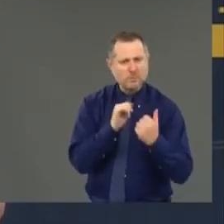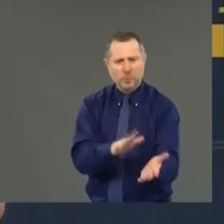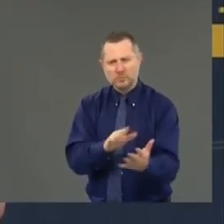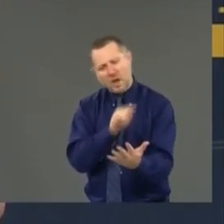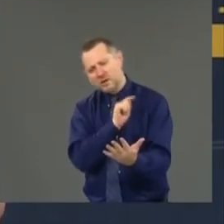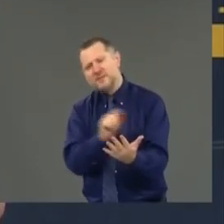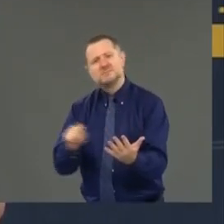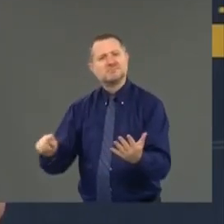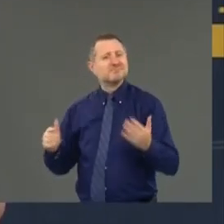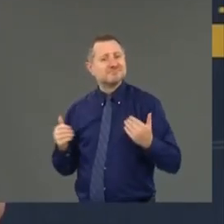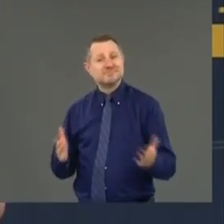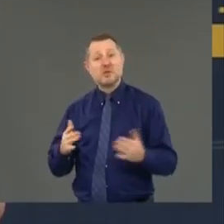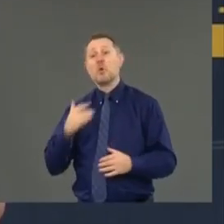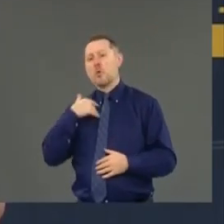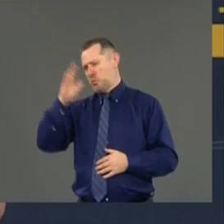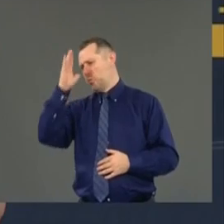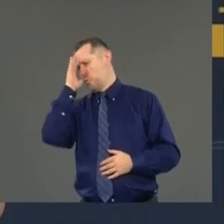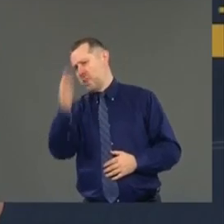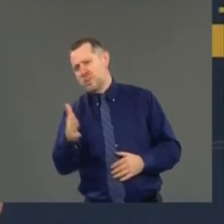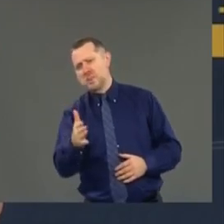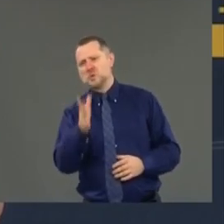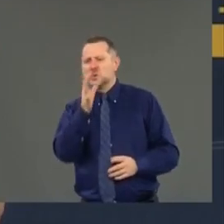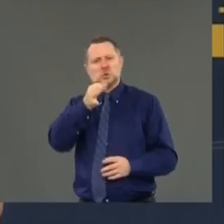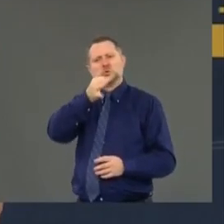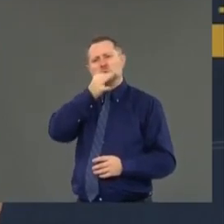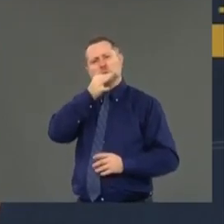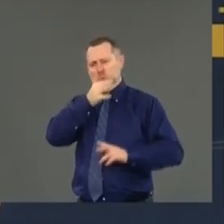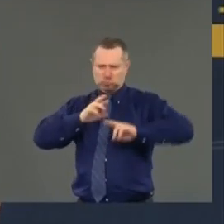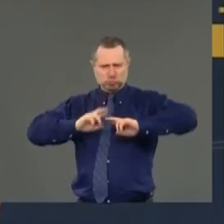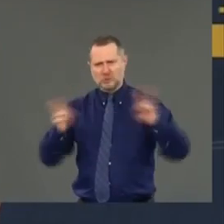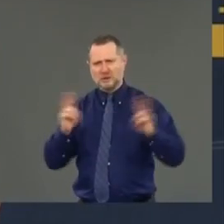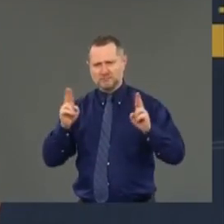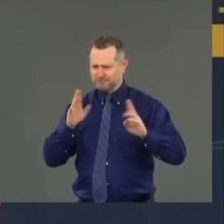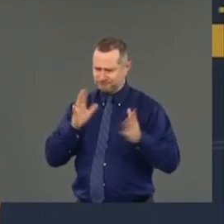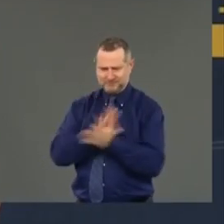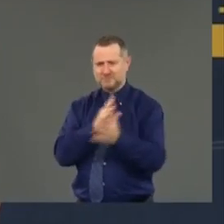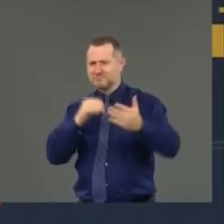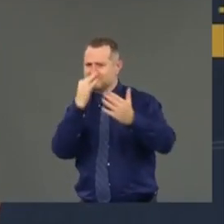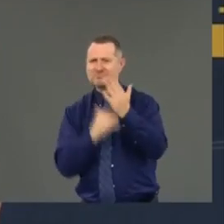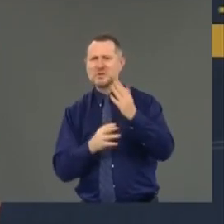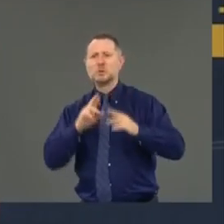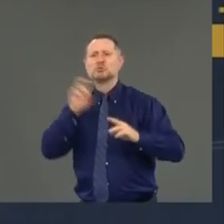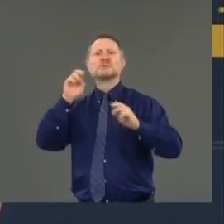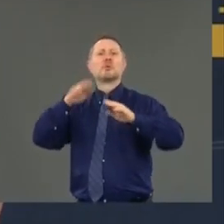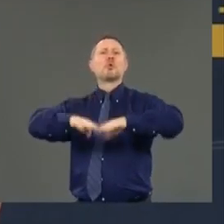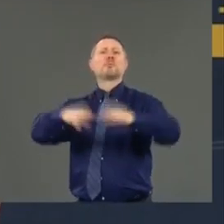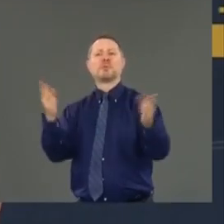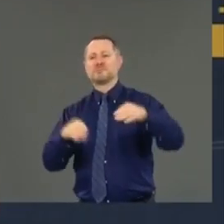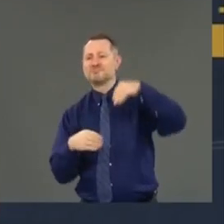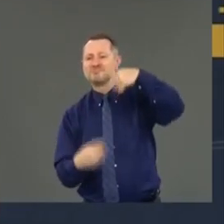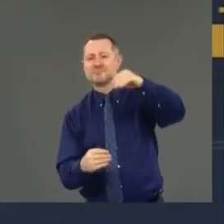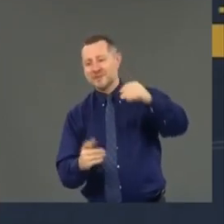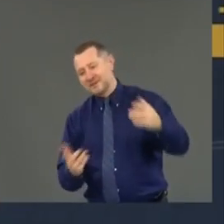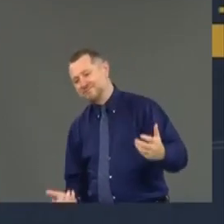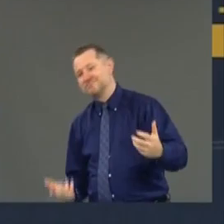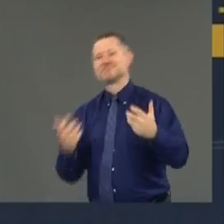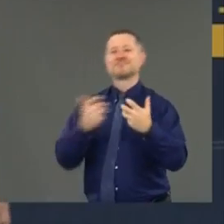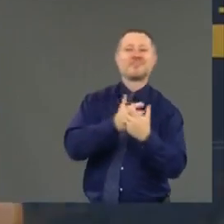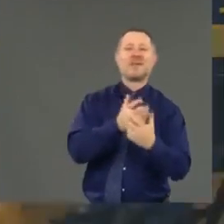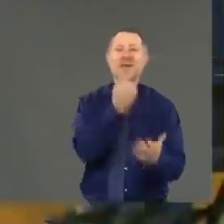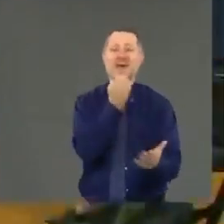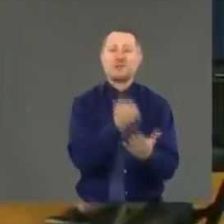full reopening plan ready to coincide with the economic reopening that we